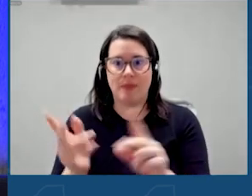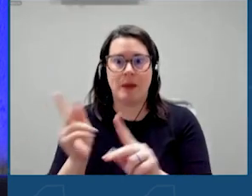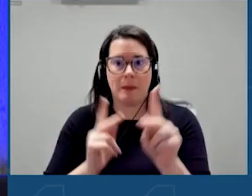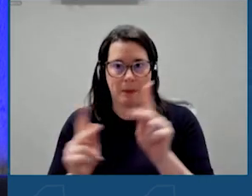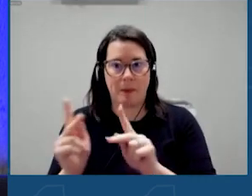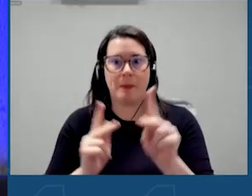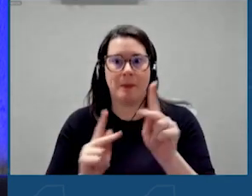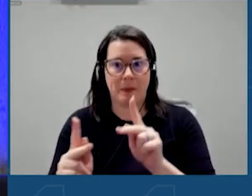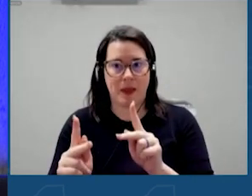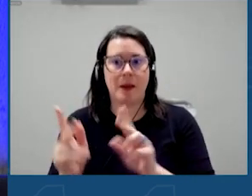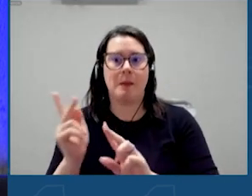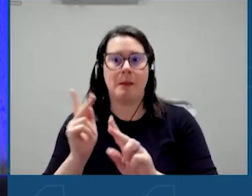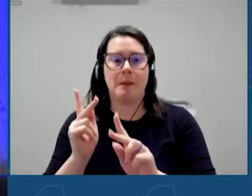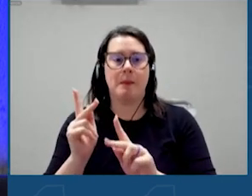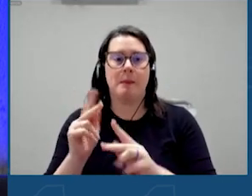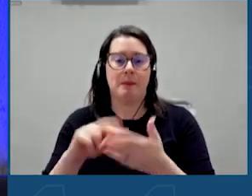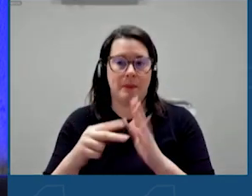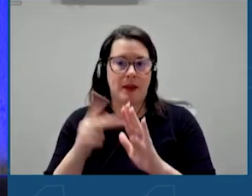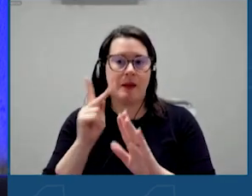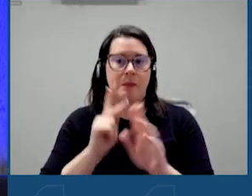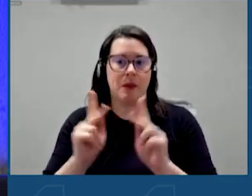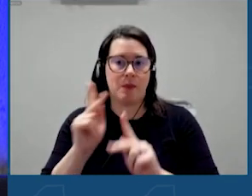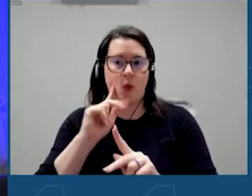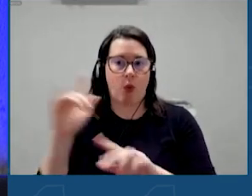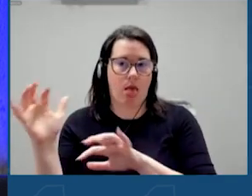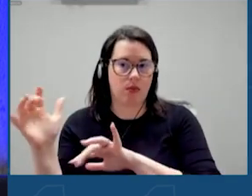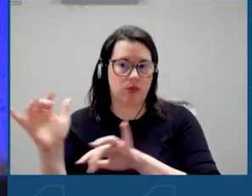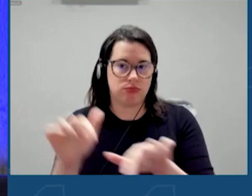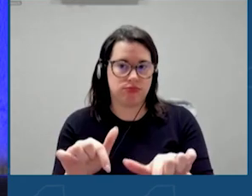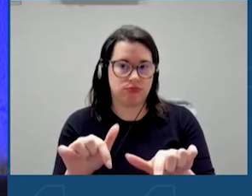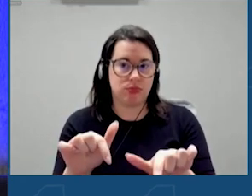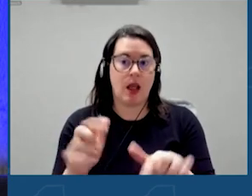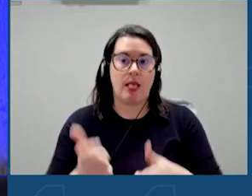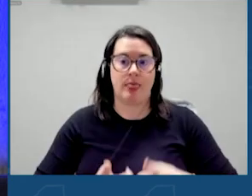to capture the talent that are coming to the jobs that are right here in our own state.